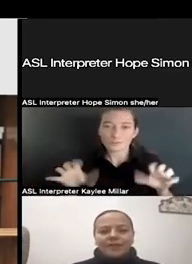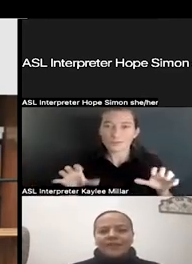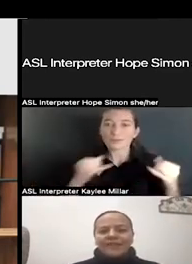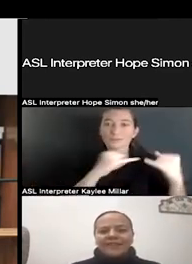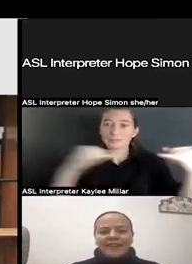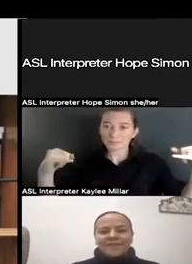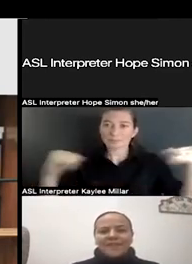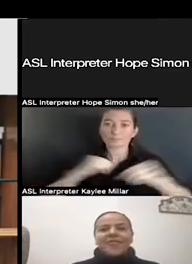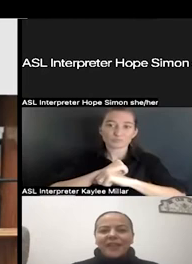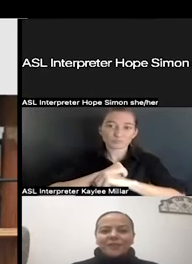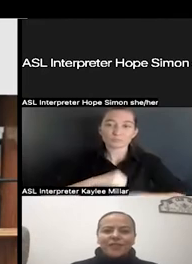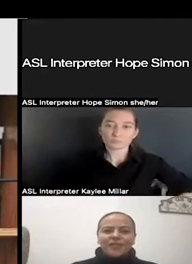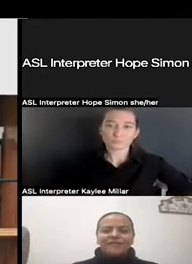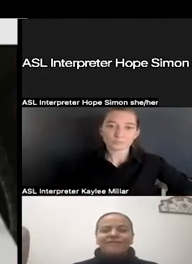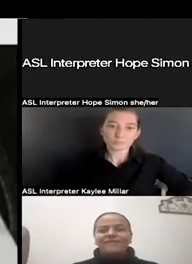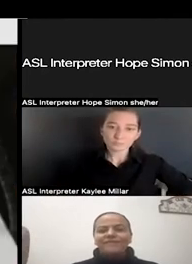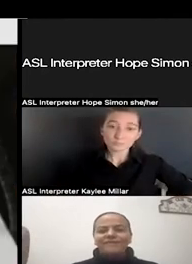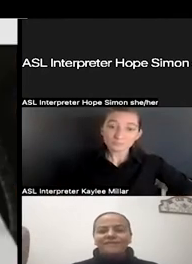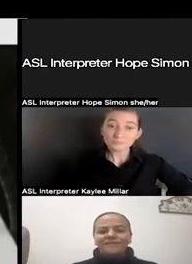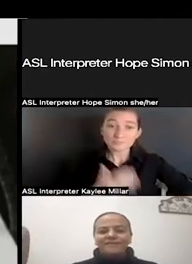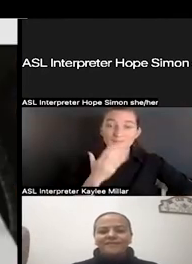happen. Thank you so much.